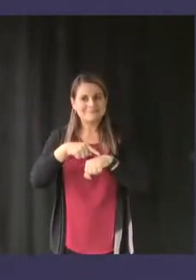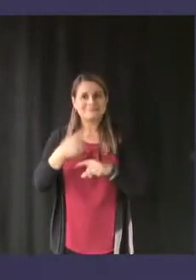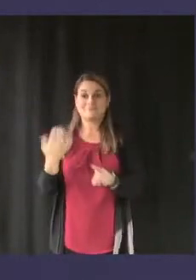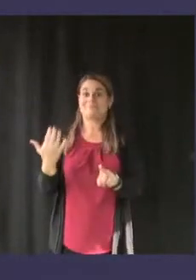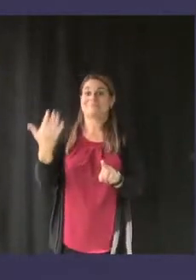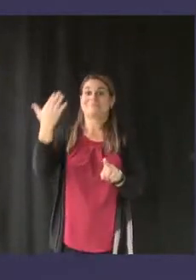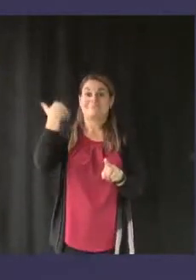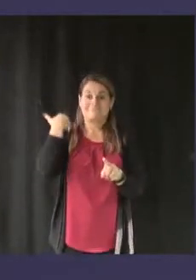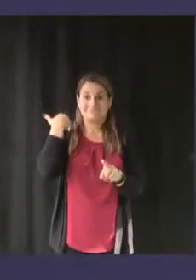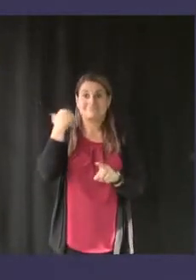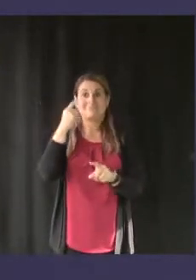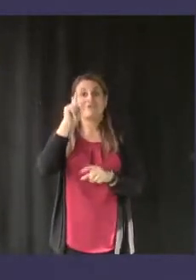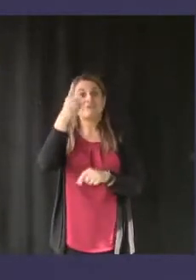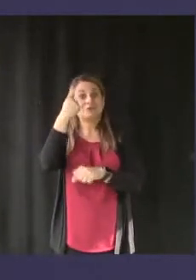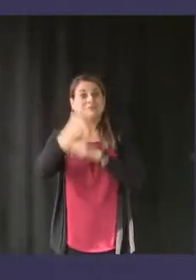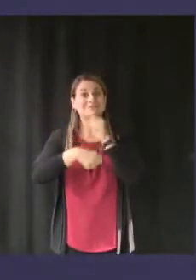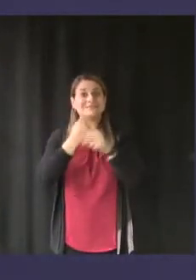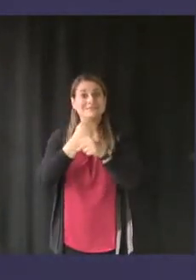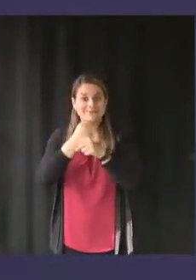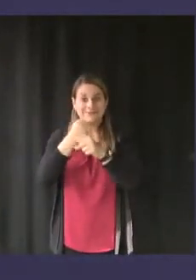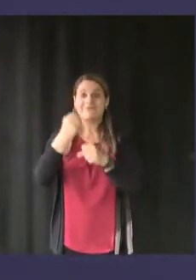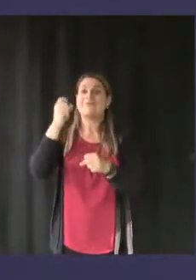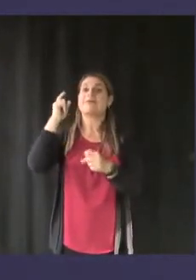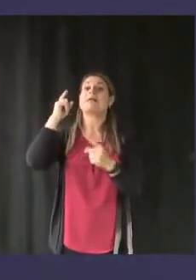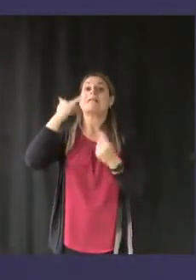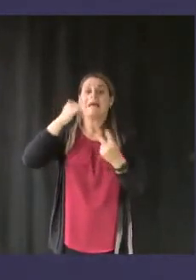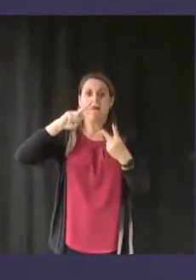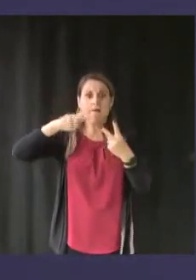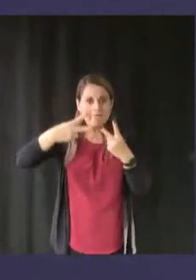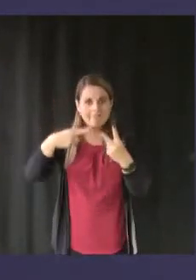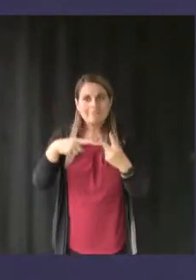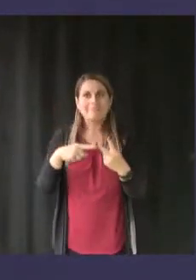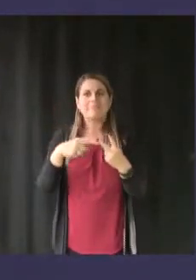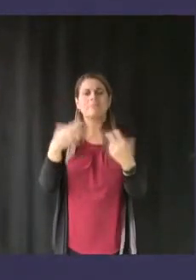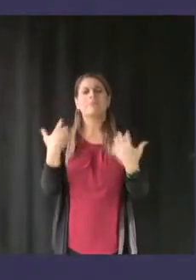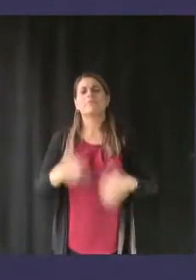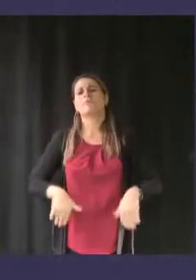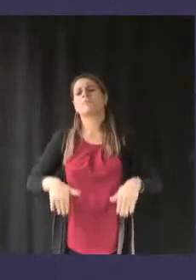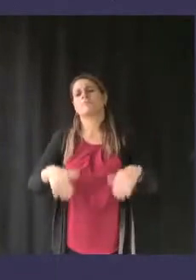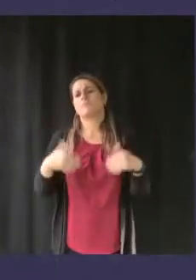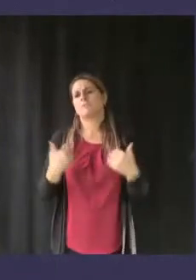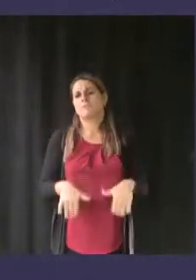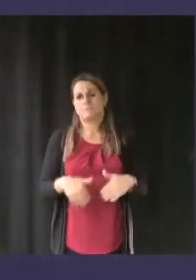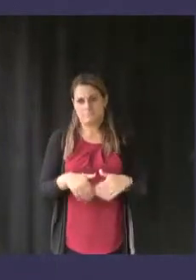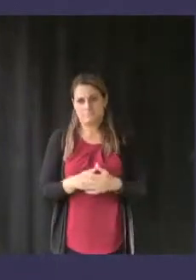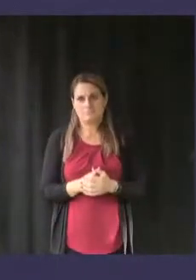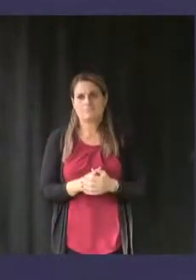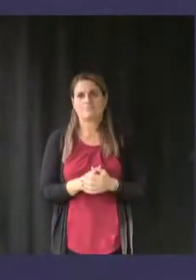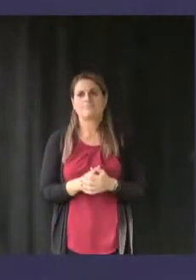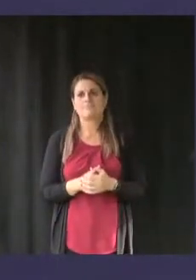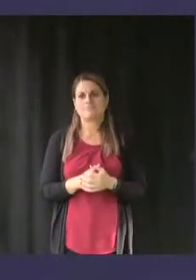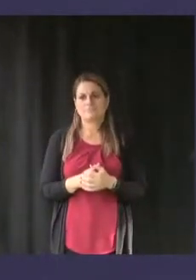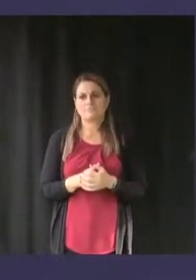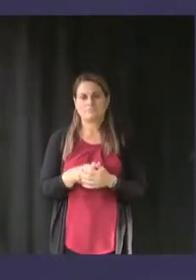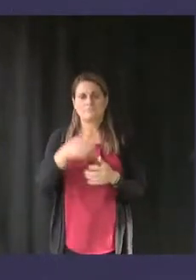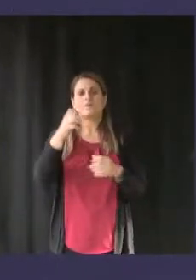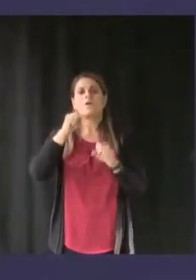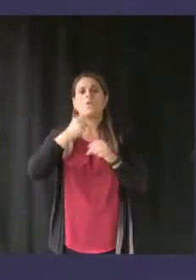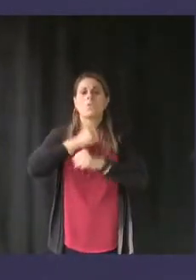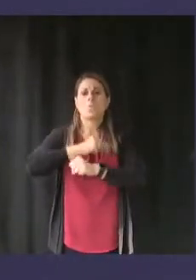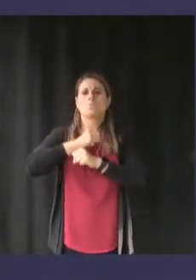visit two of our nation's crown jewels of higher education, the United States Coast Guard Academy and today the University of Connecticut.